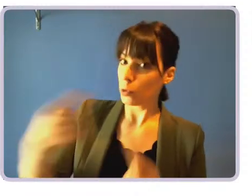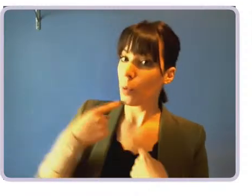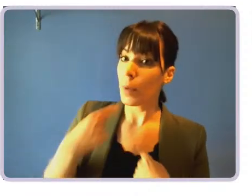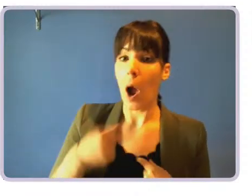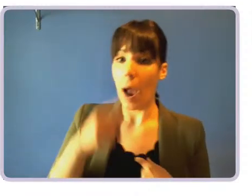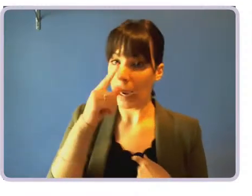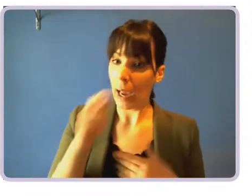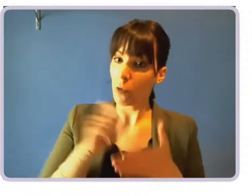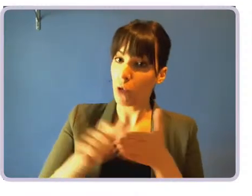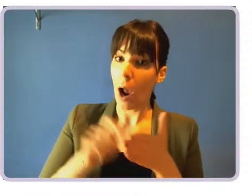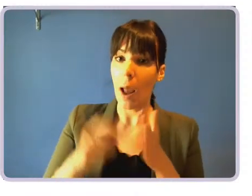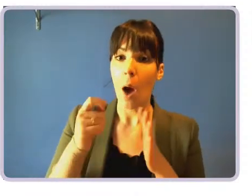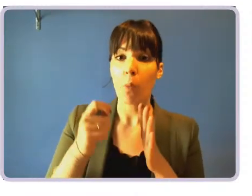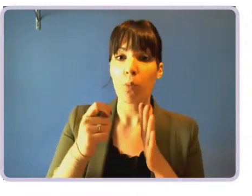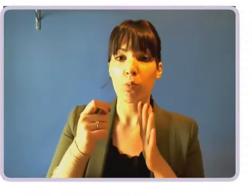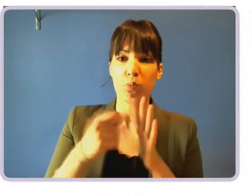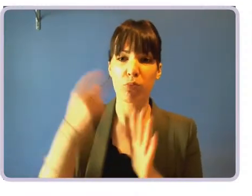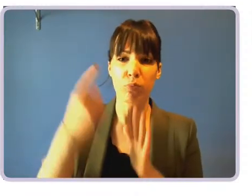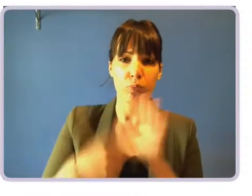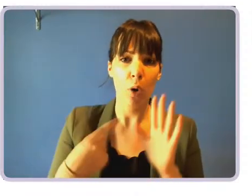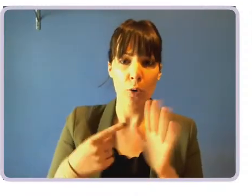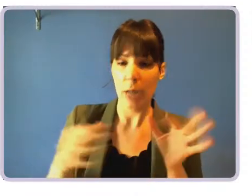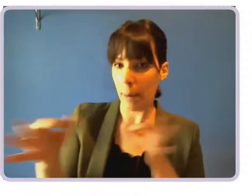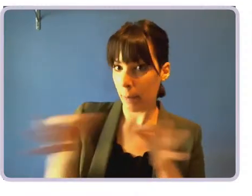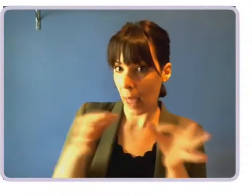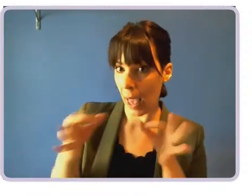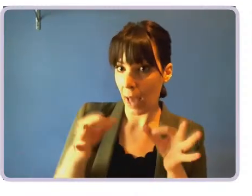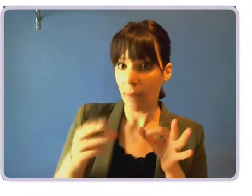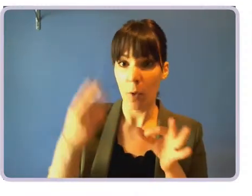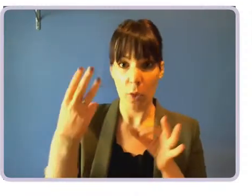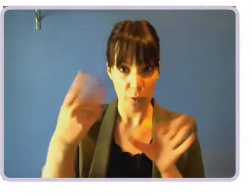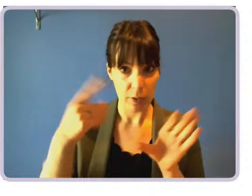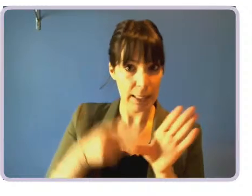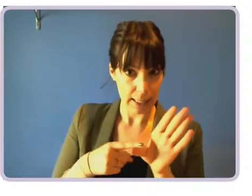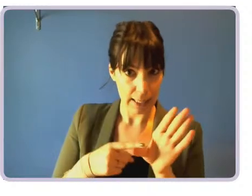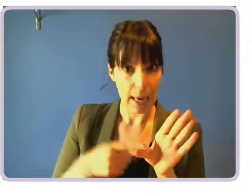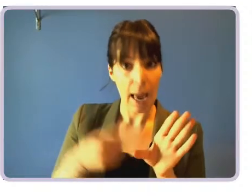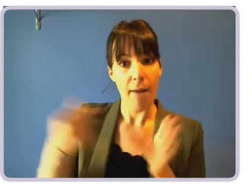funded project, finishing in June 2022.